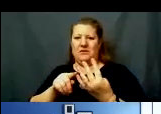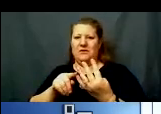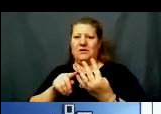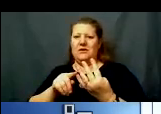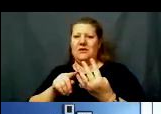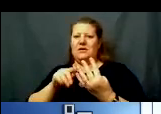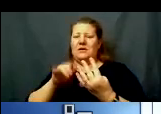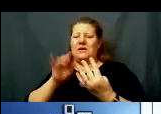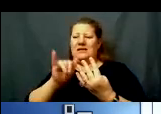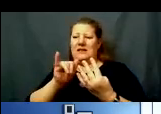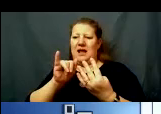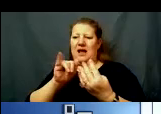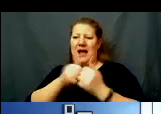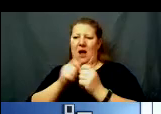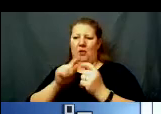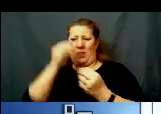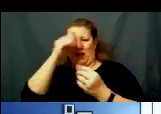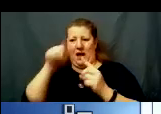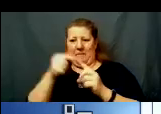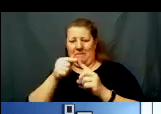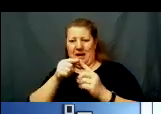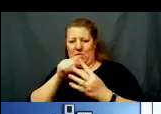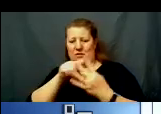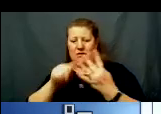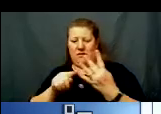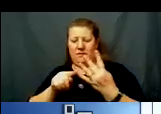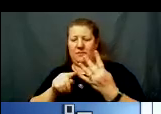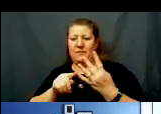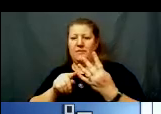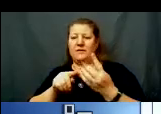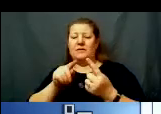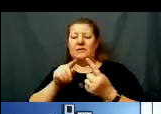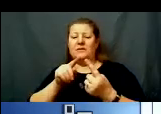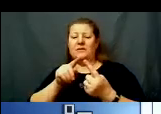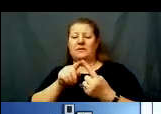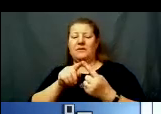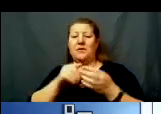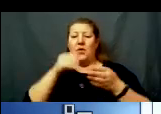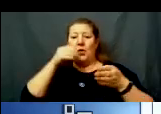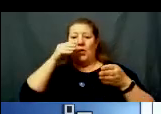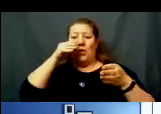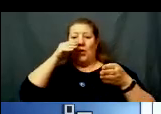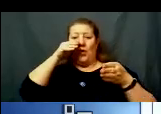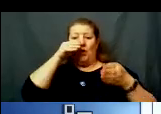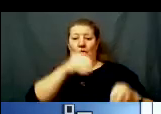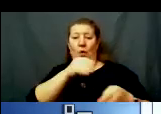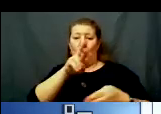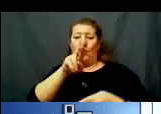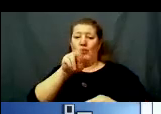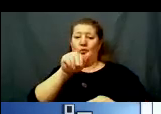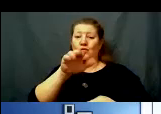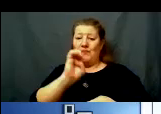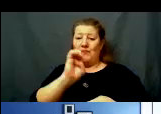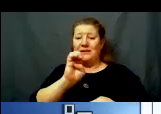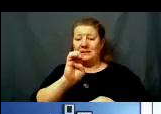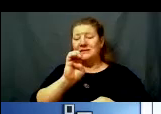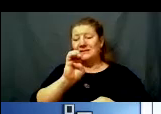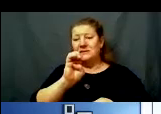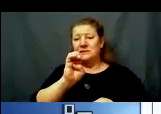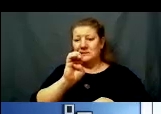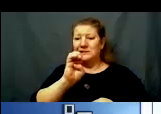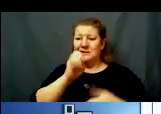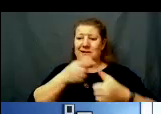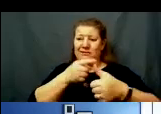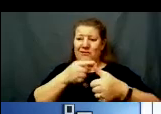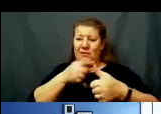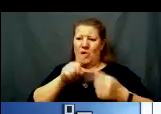critical environmental justice. The first is to say, focusing on race is really important. We need racial justice as much as any form of justice.